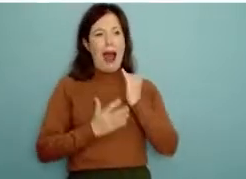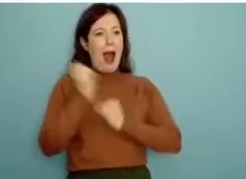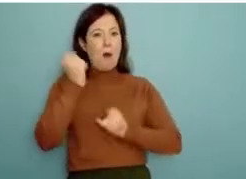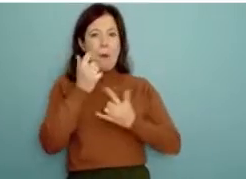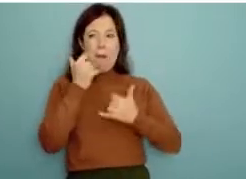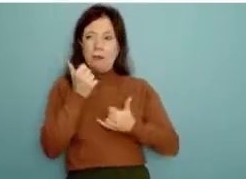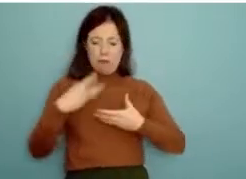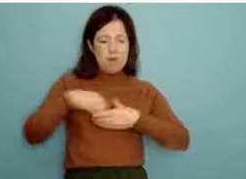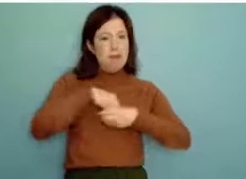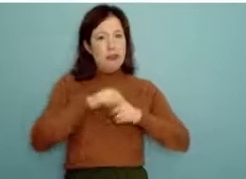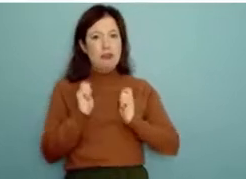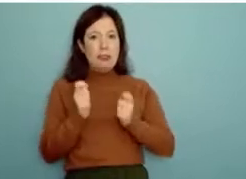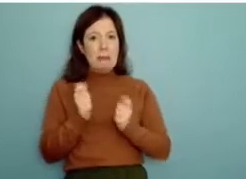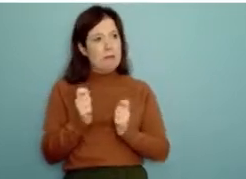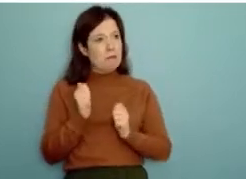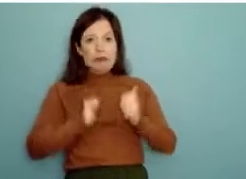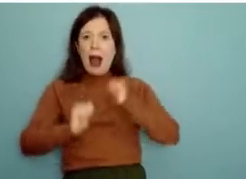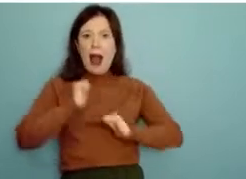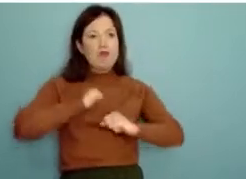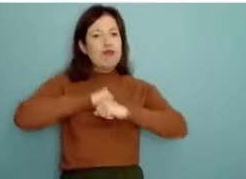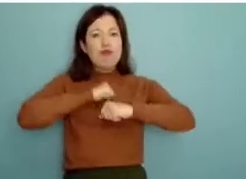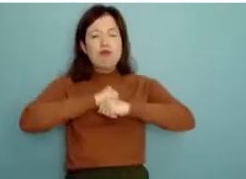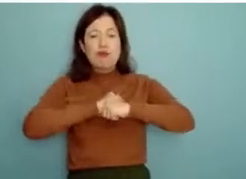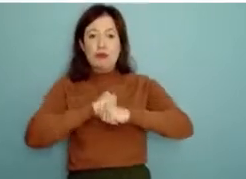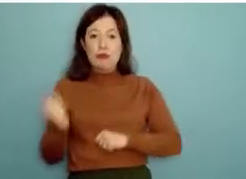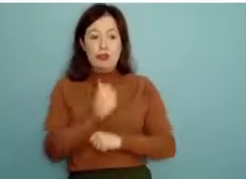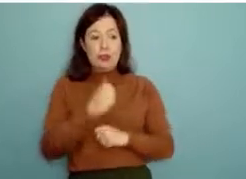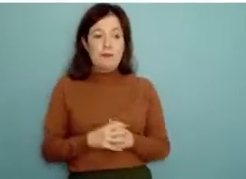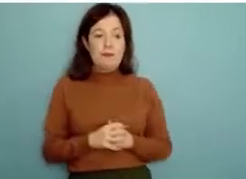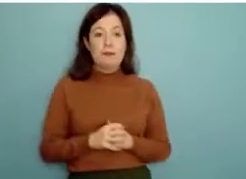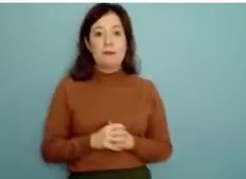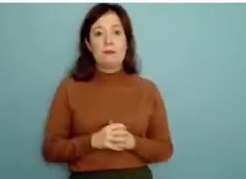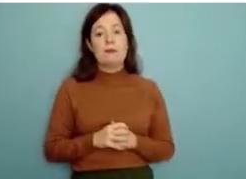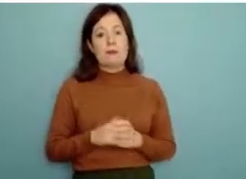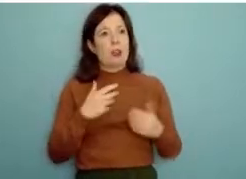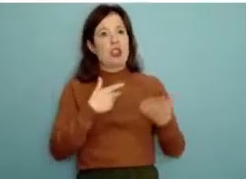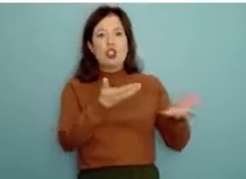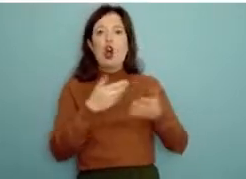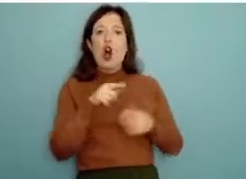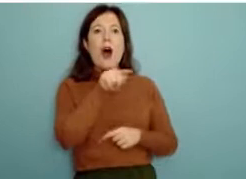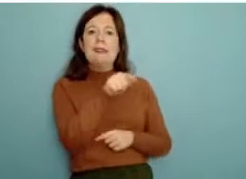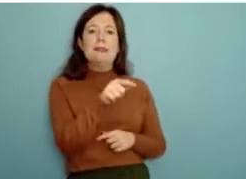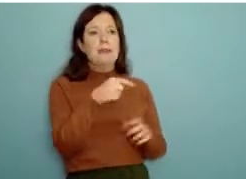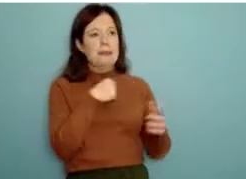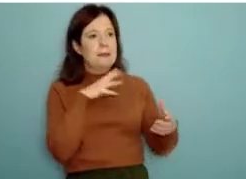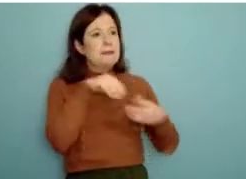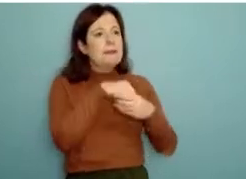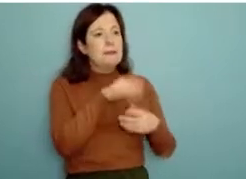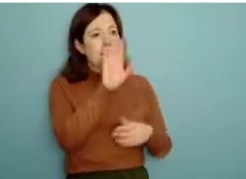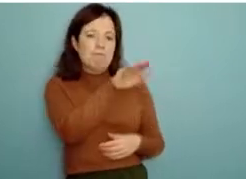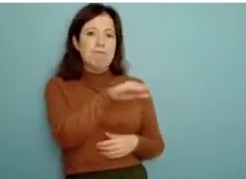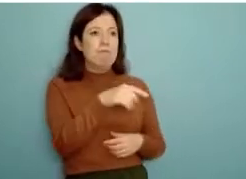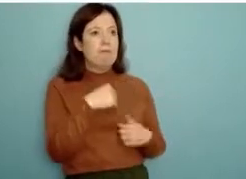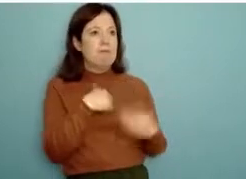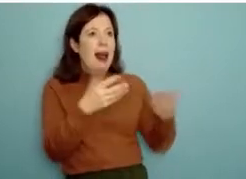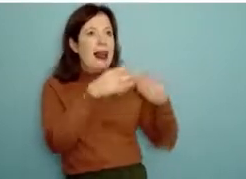planning and clinical sessions. Hold our services to account. Hold our leaders to account if we're not integrating